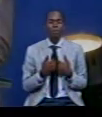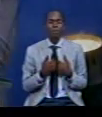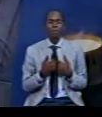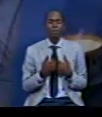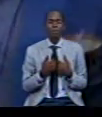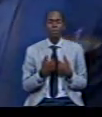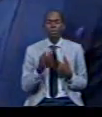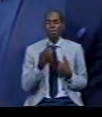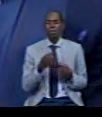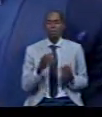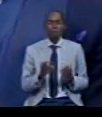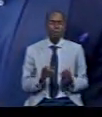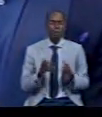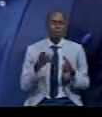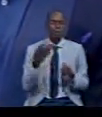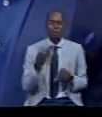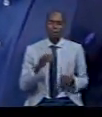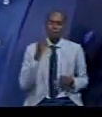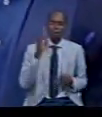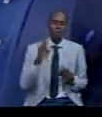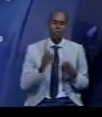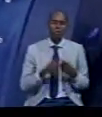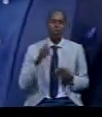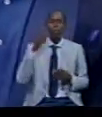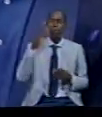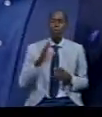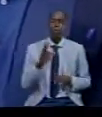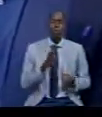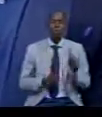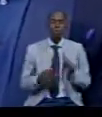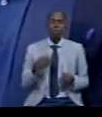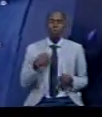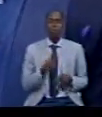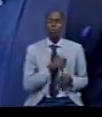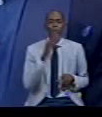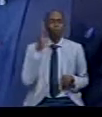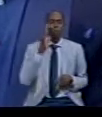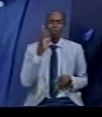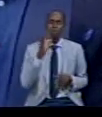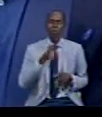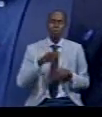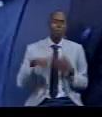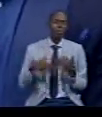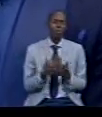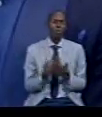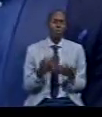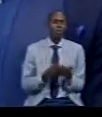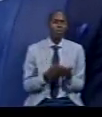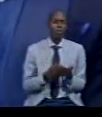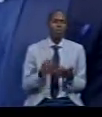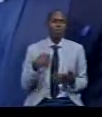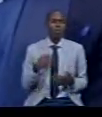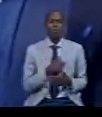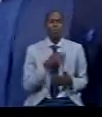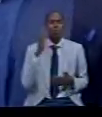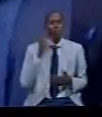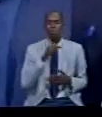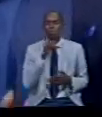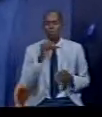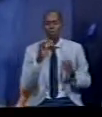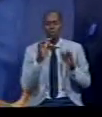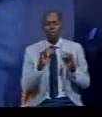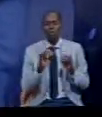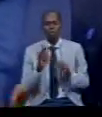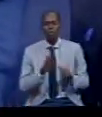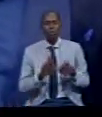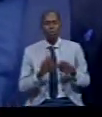the privilege of ministry to God's people, we preach the whole gospel. We're not going to teach people about water, bring water to church,